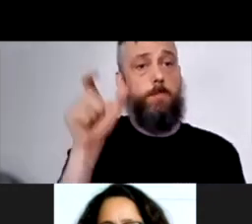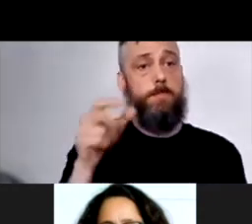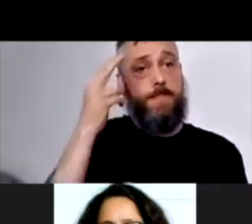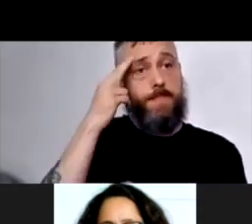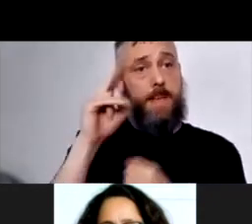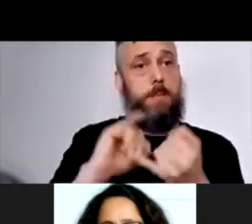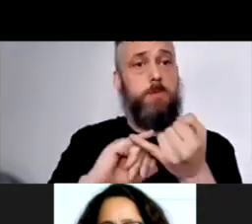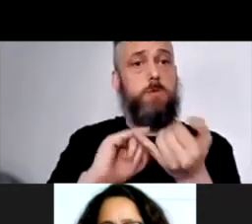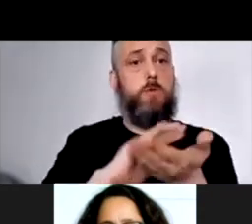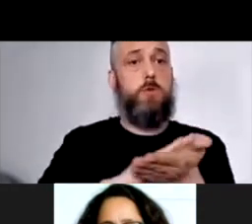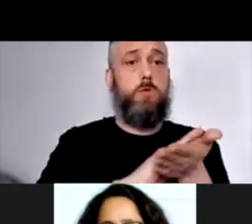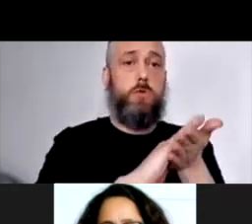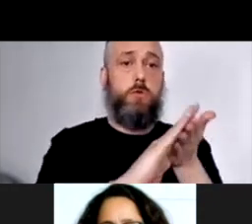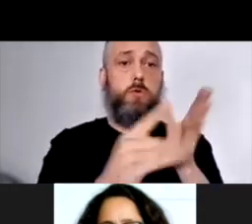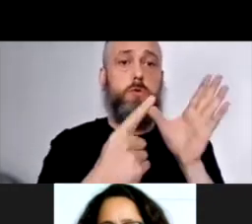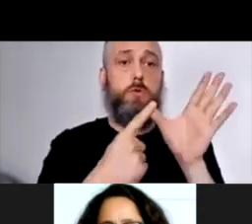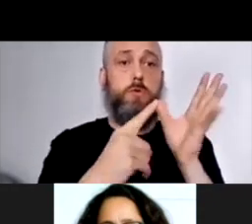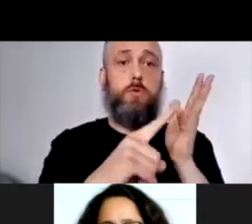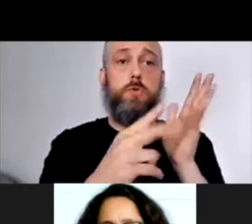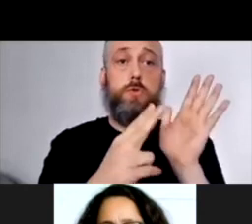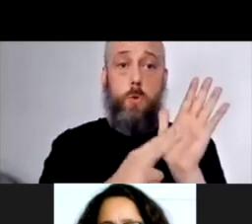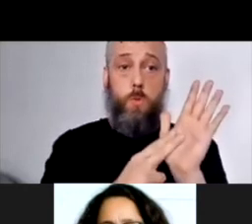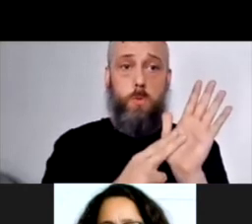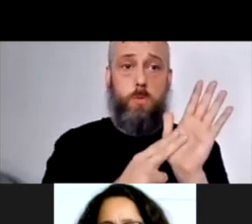my co-worker is